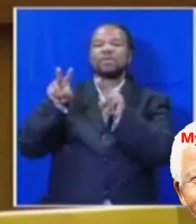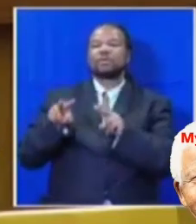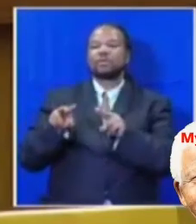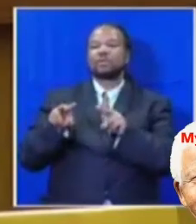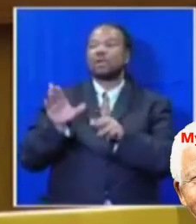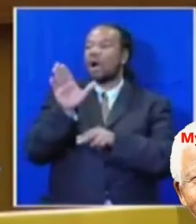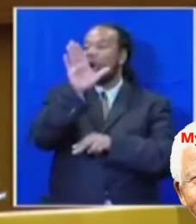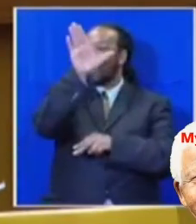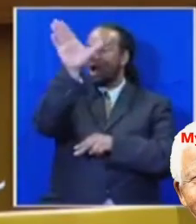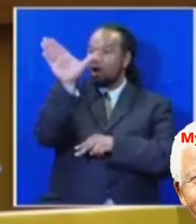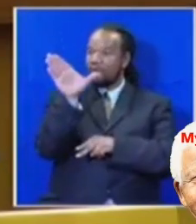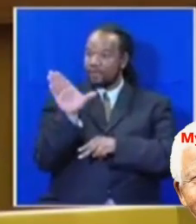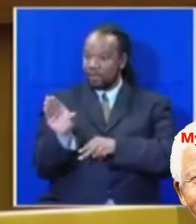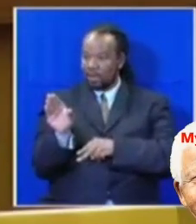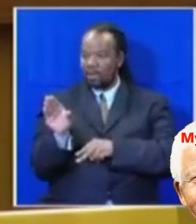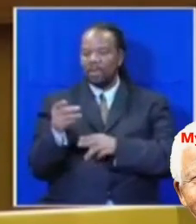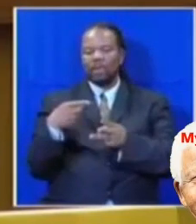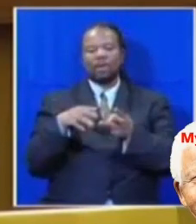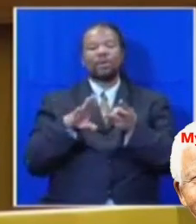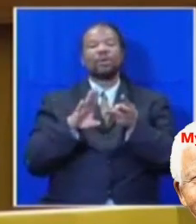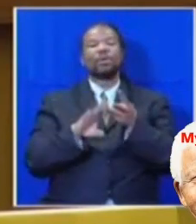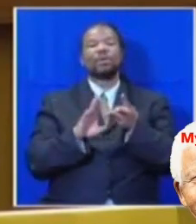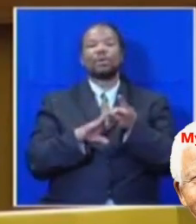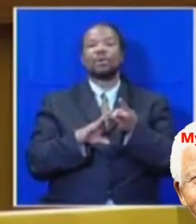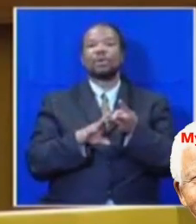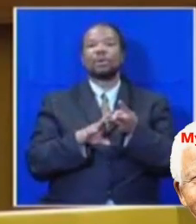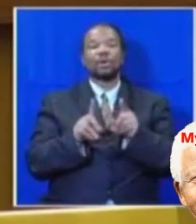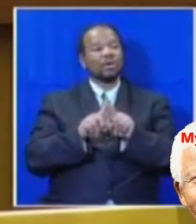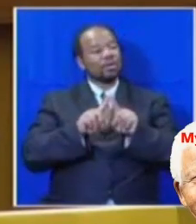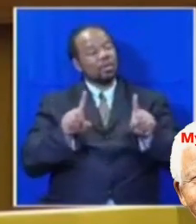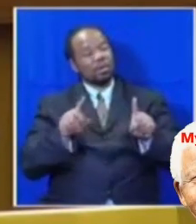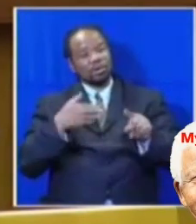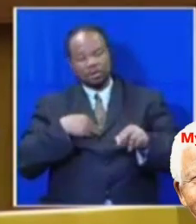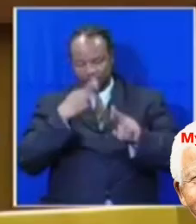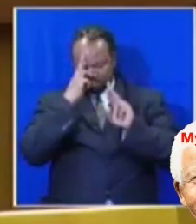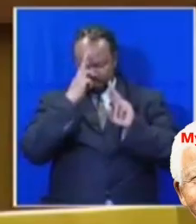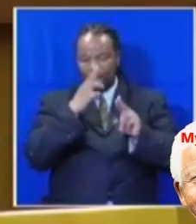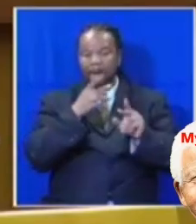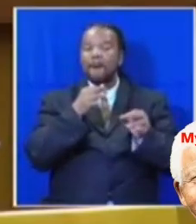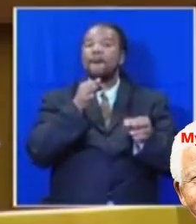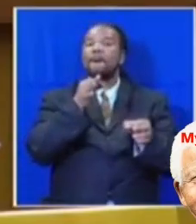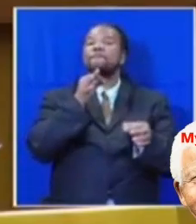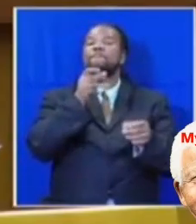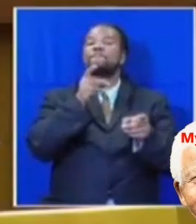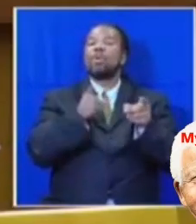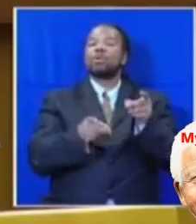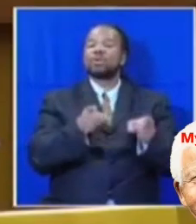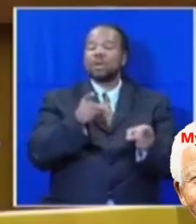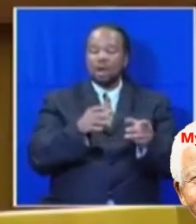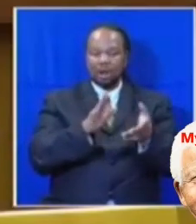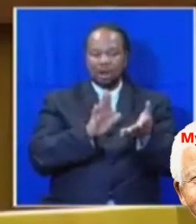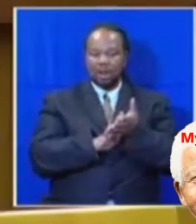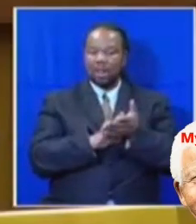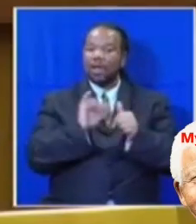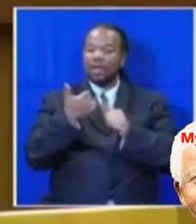Further, it is aimed at undermining the political, economic, and diplomatic relations of South Africa that